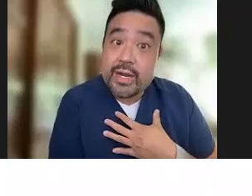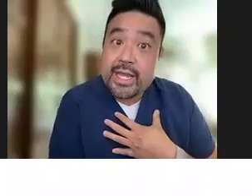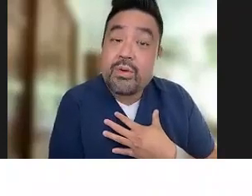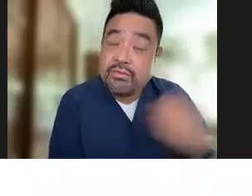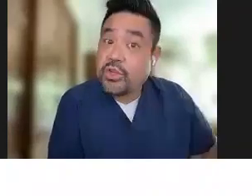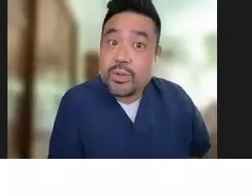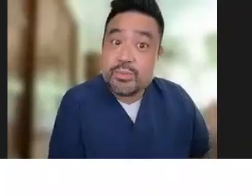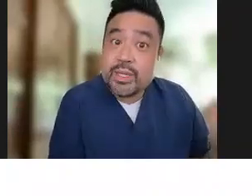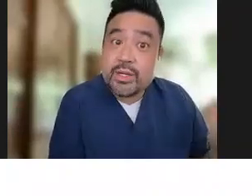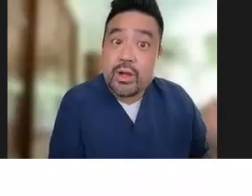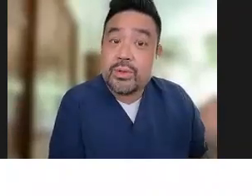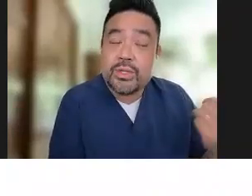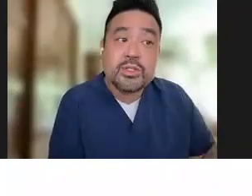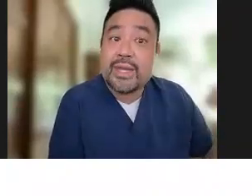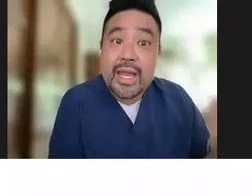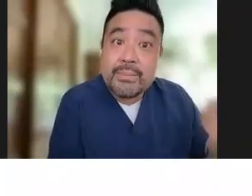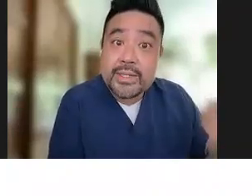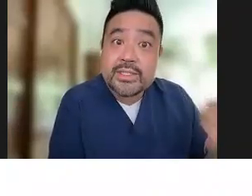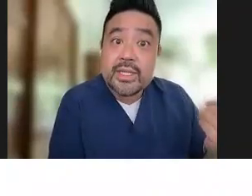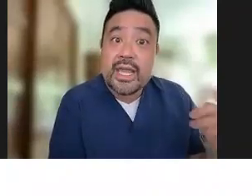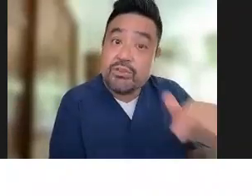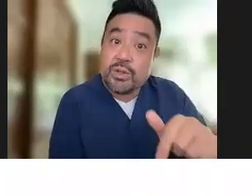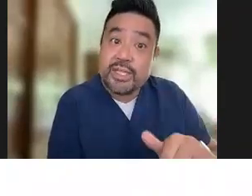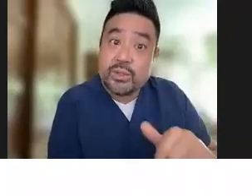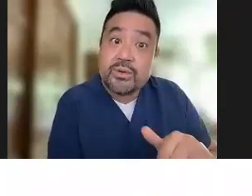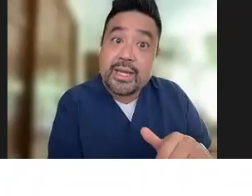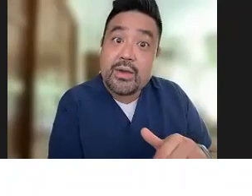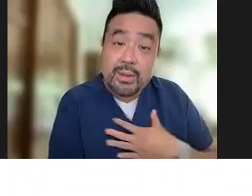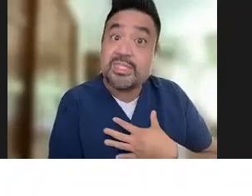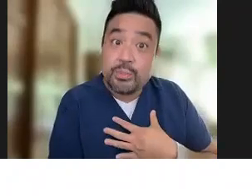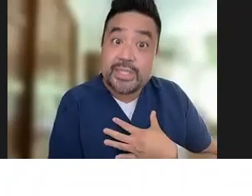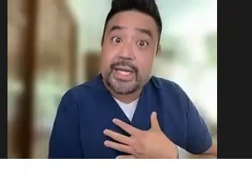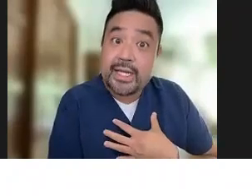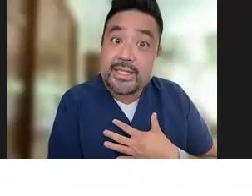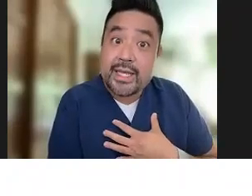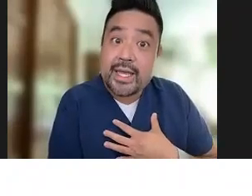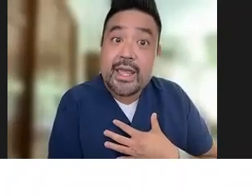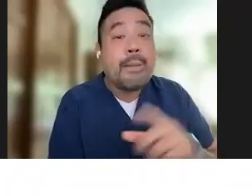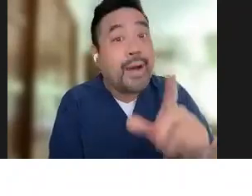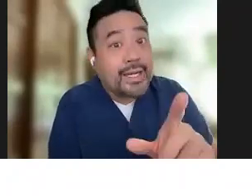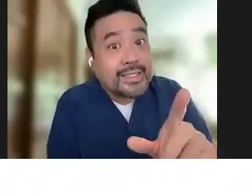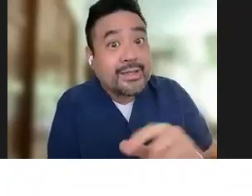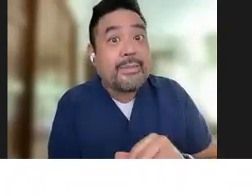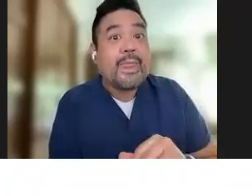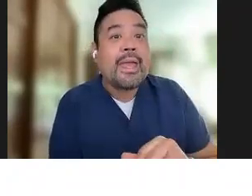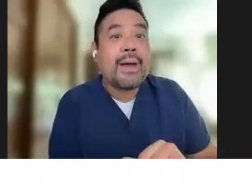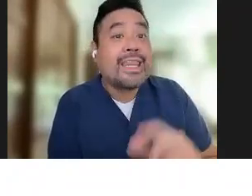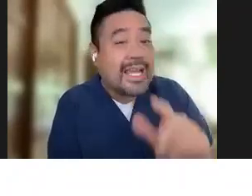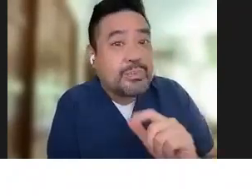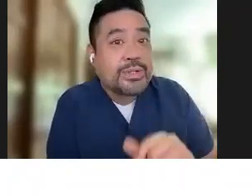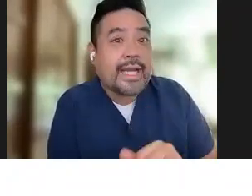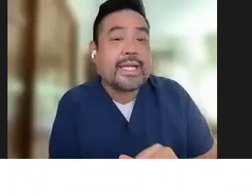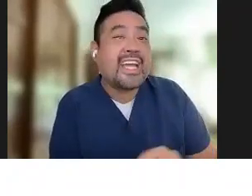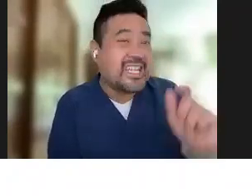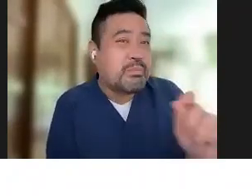and death right now, even though it's been almost, it's been 9 months. And even though it's Delta right now, I'm still protected against that. But am I